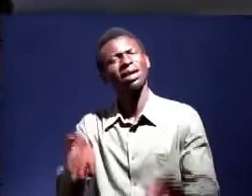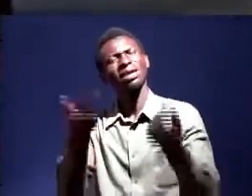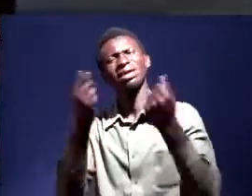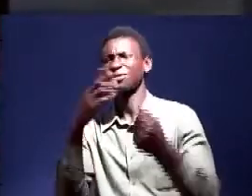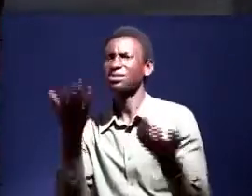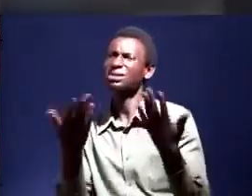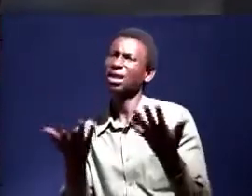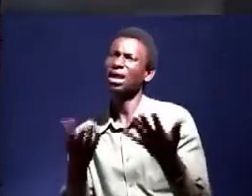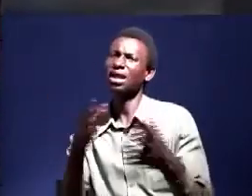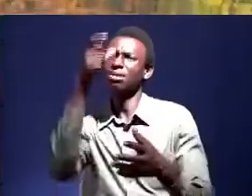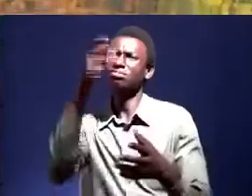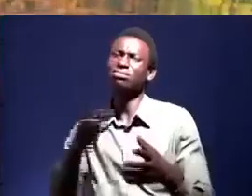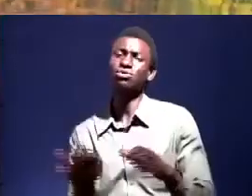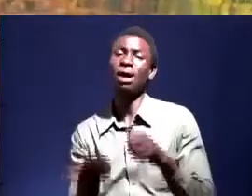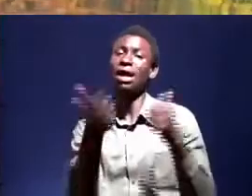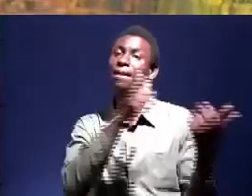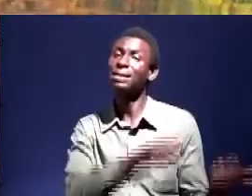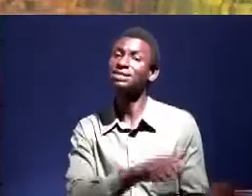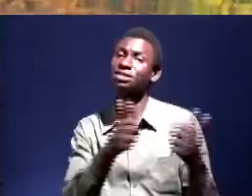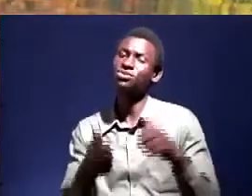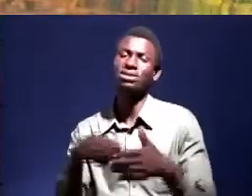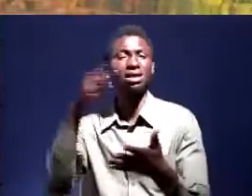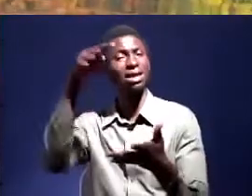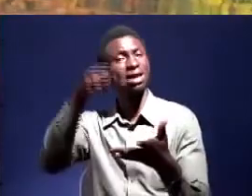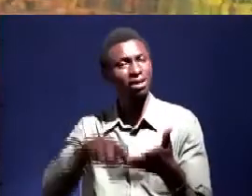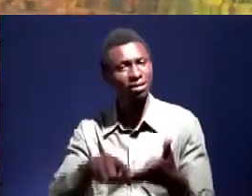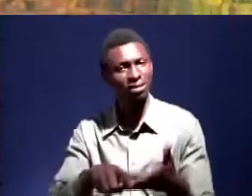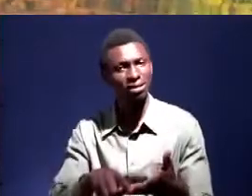What if they were immersed once?